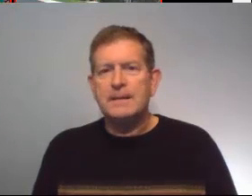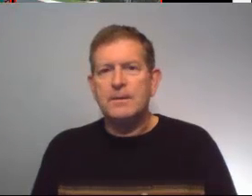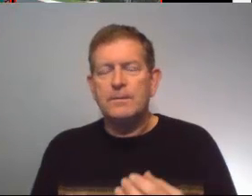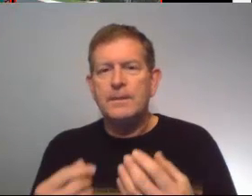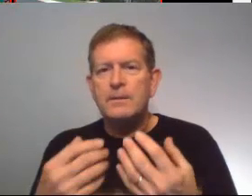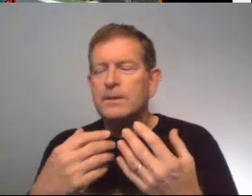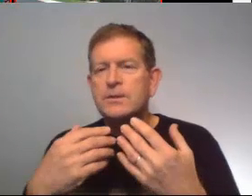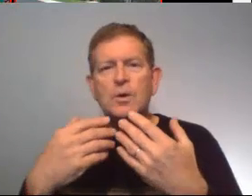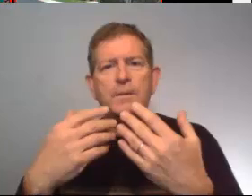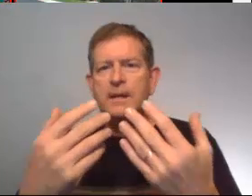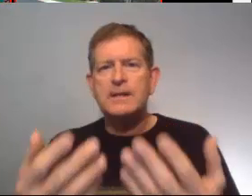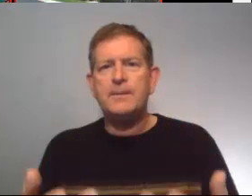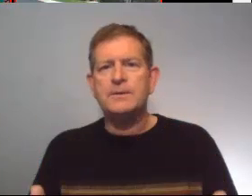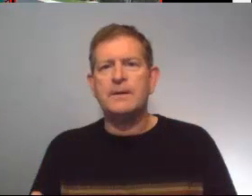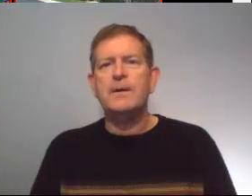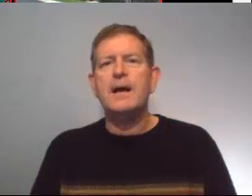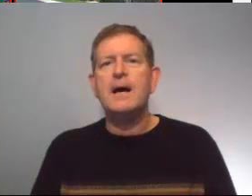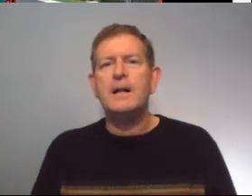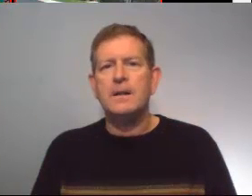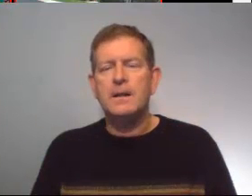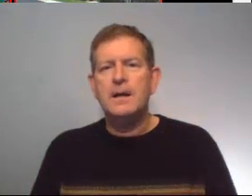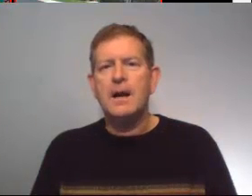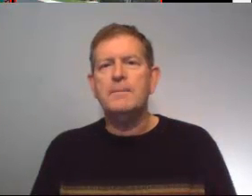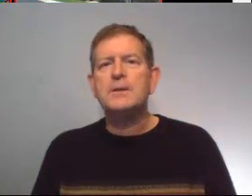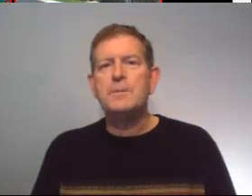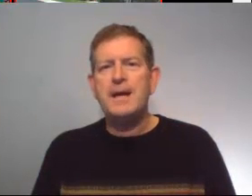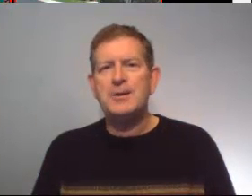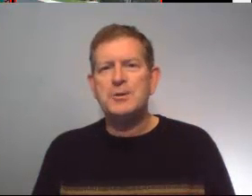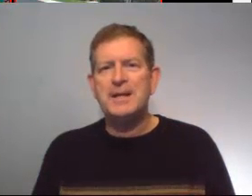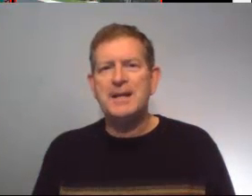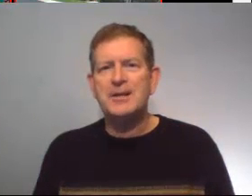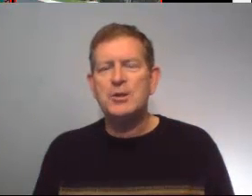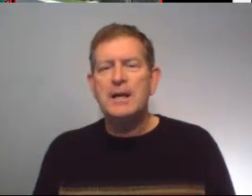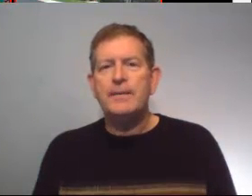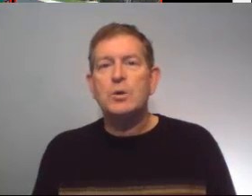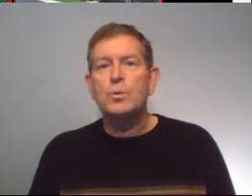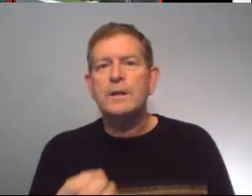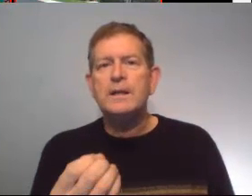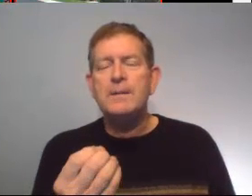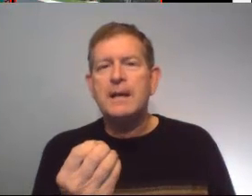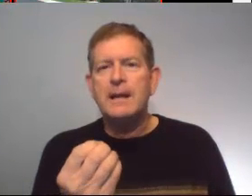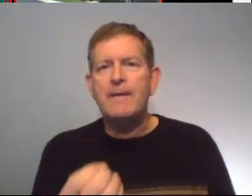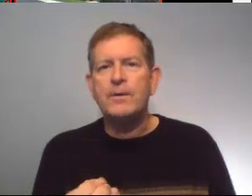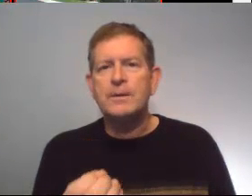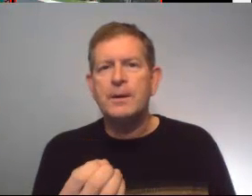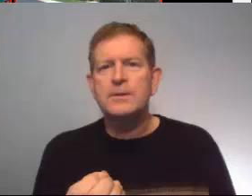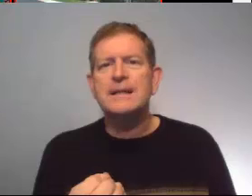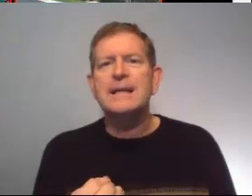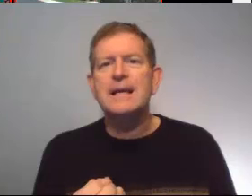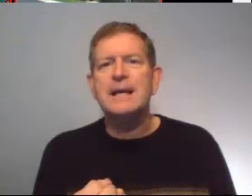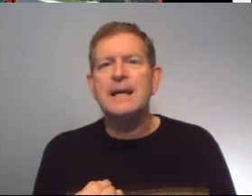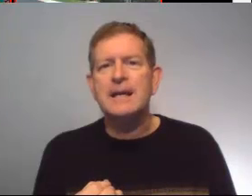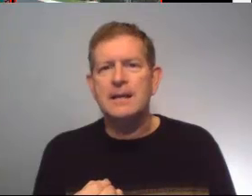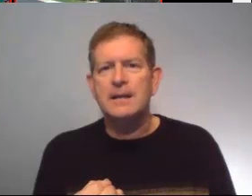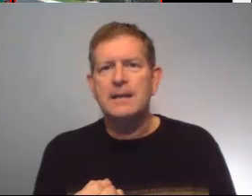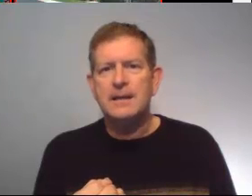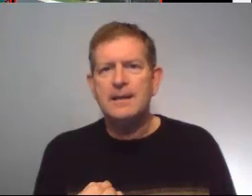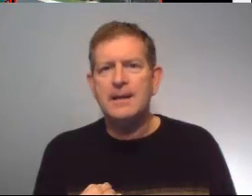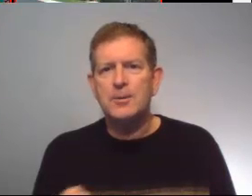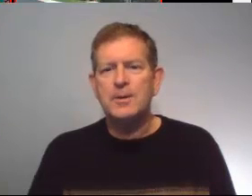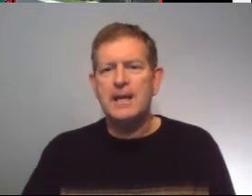But so many examples of L are mismanaged in English that you really need to make an effort to pronounce it